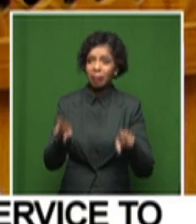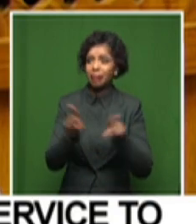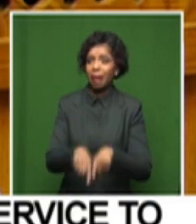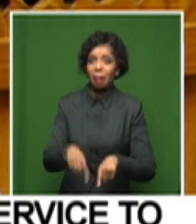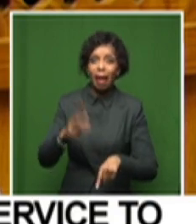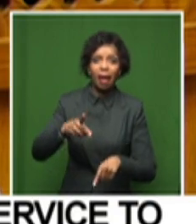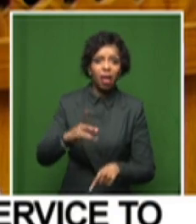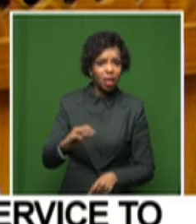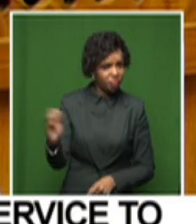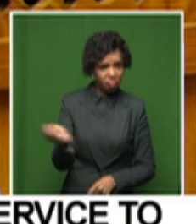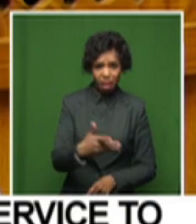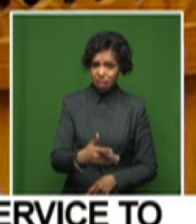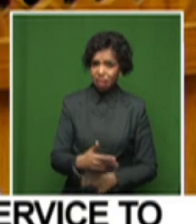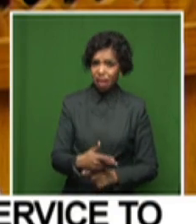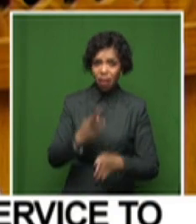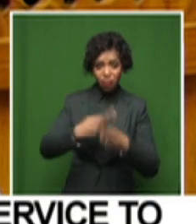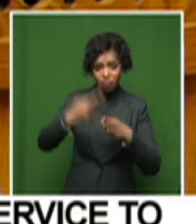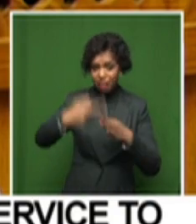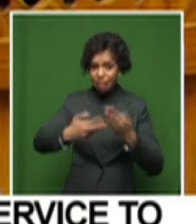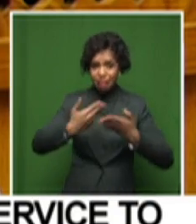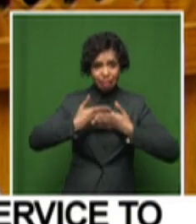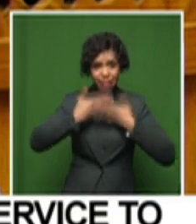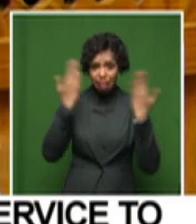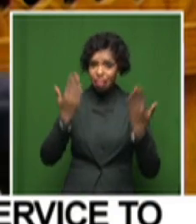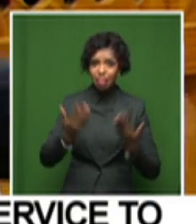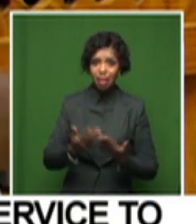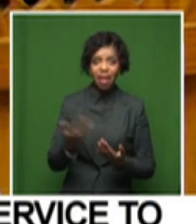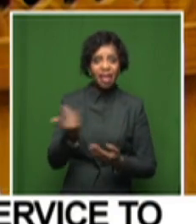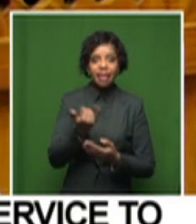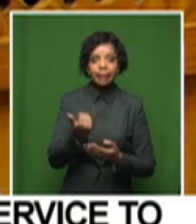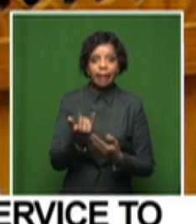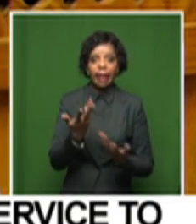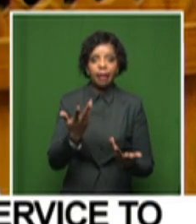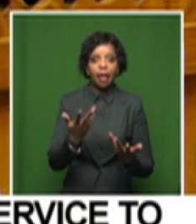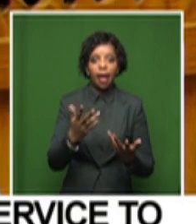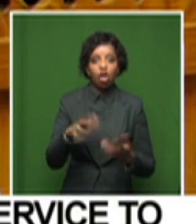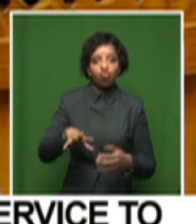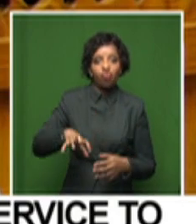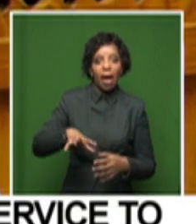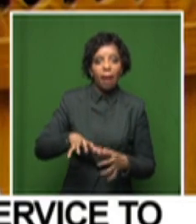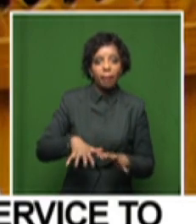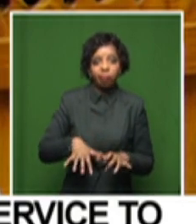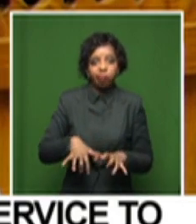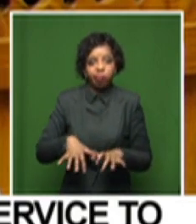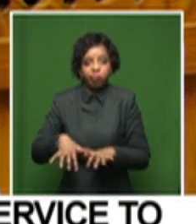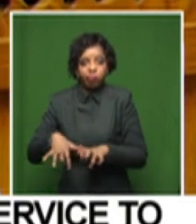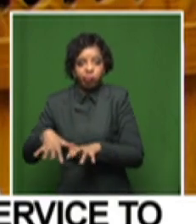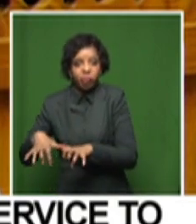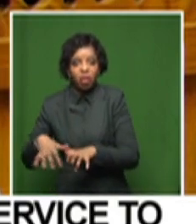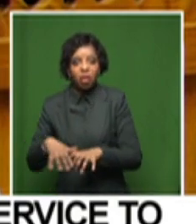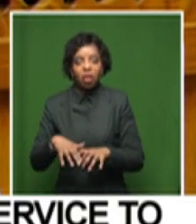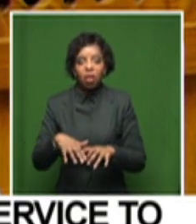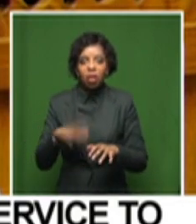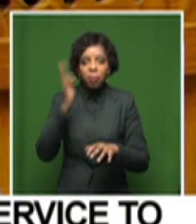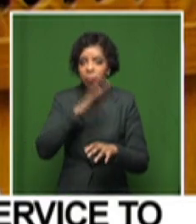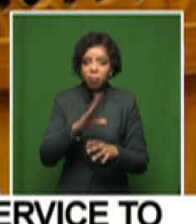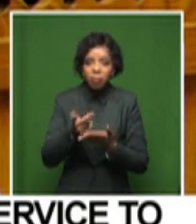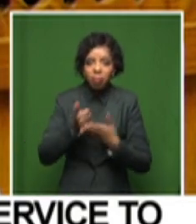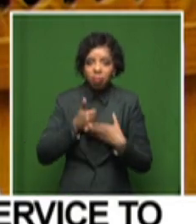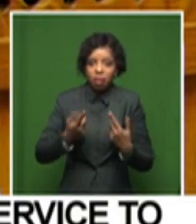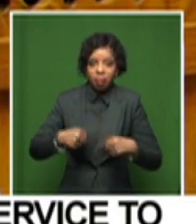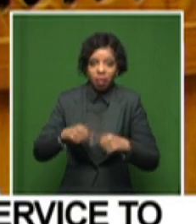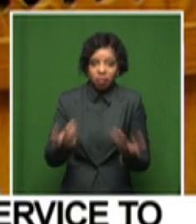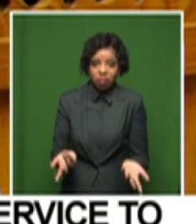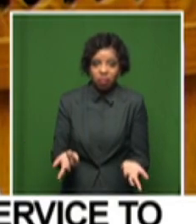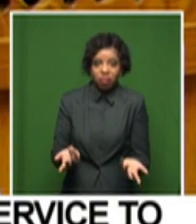result. You know, it's like a crab that thinks it's going forward, but it's going sideways. Not helpful. Now I